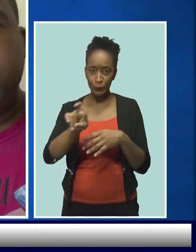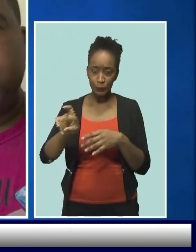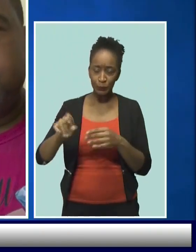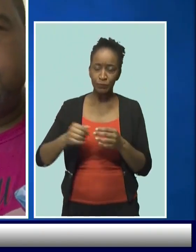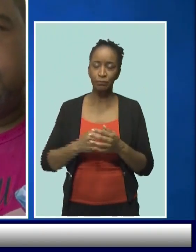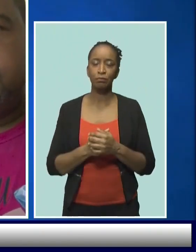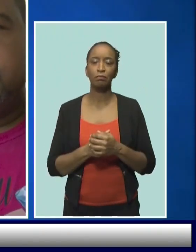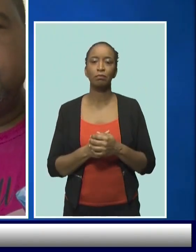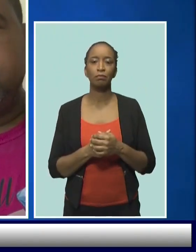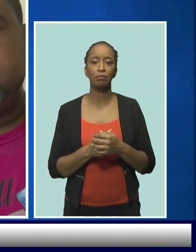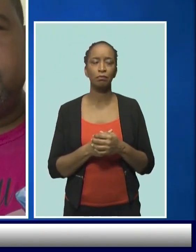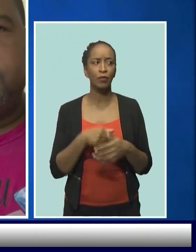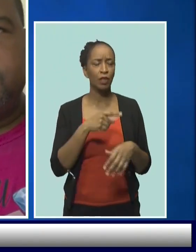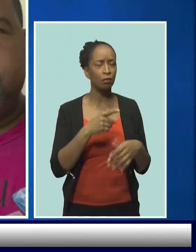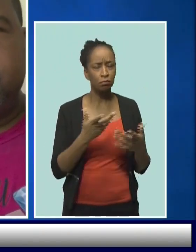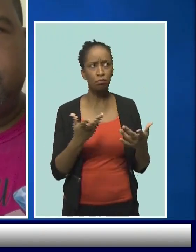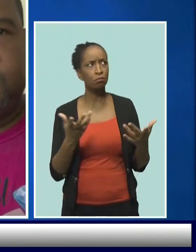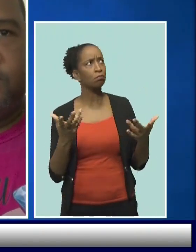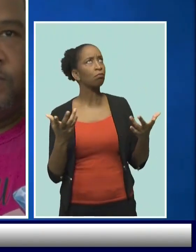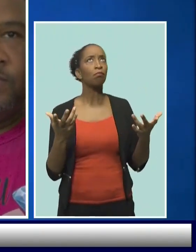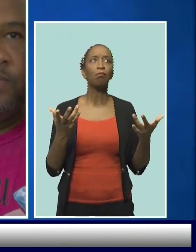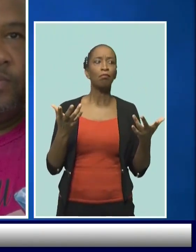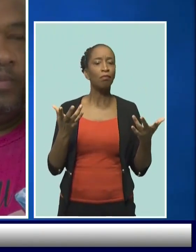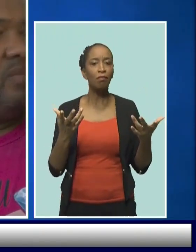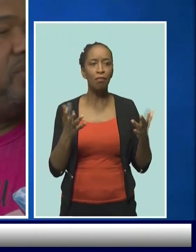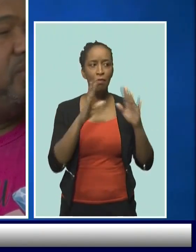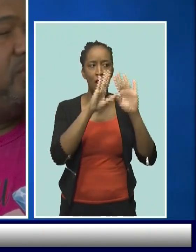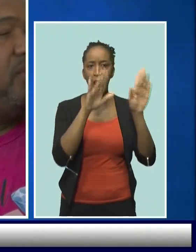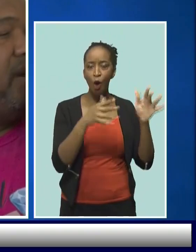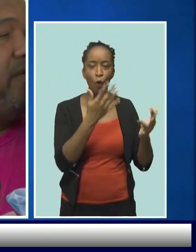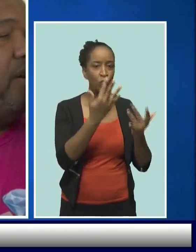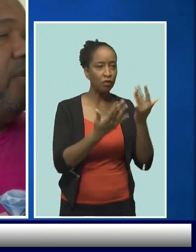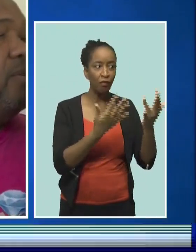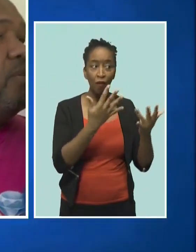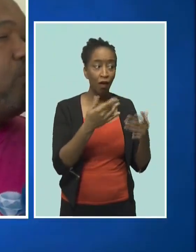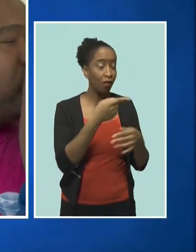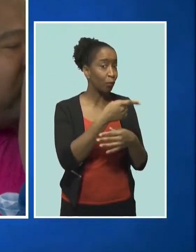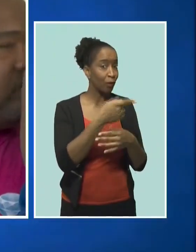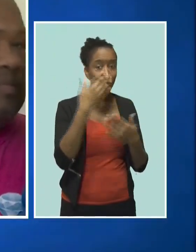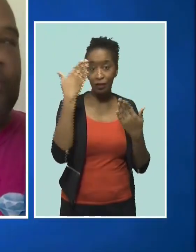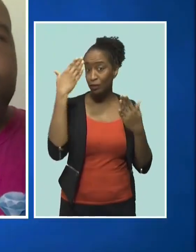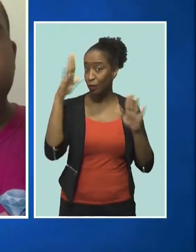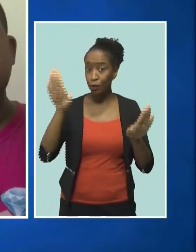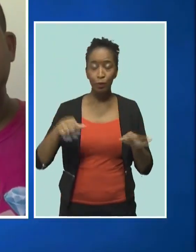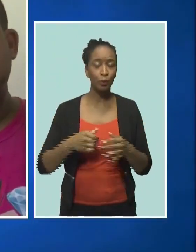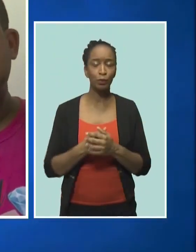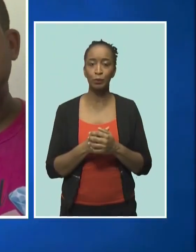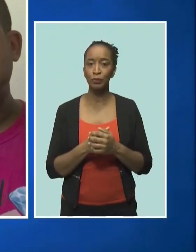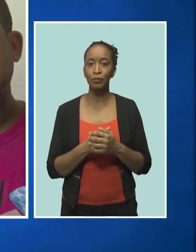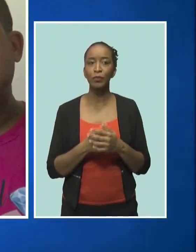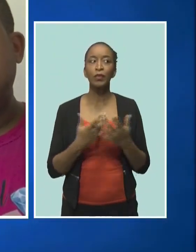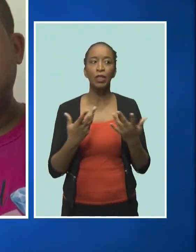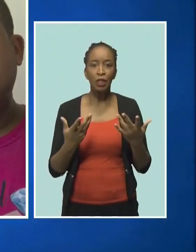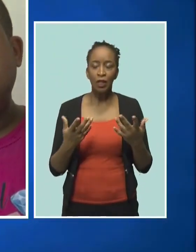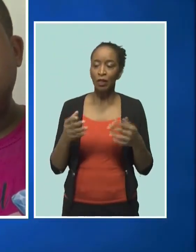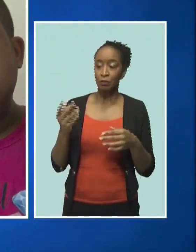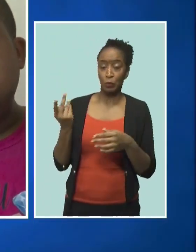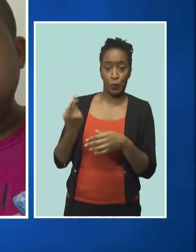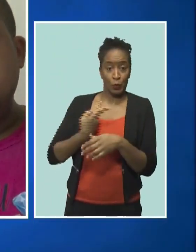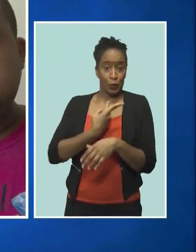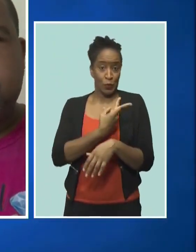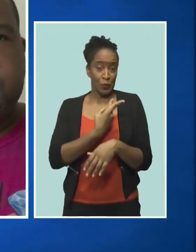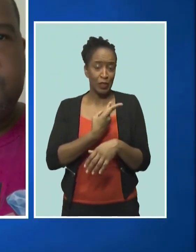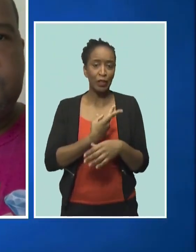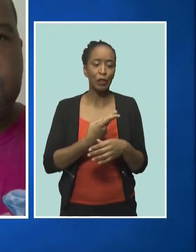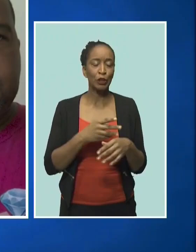house, and he was in shock. He didn't know that basically the house was going. So he was grateful, and I myself was grateful that it's